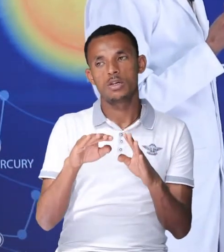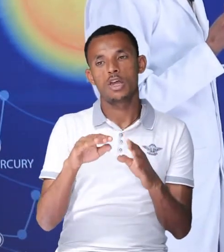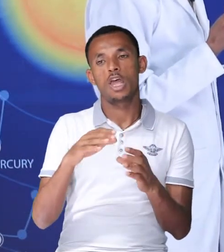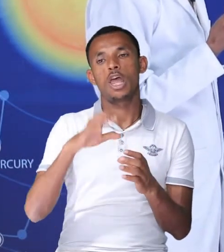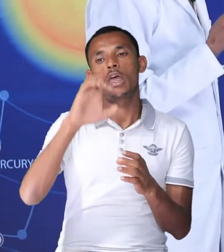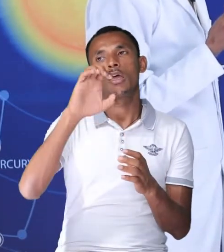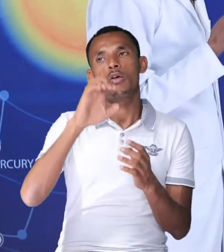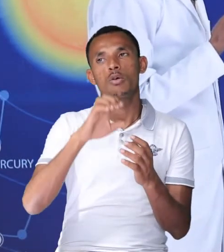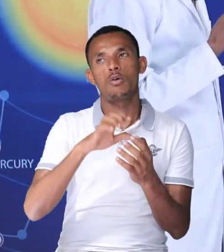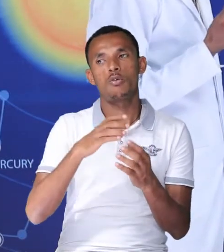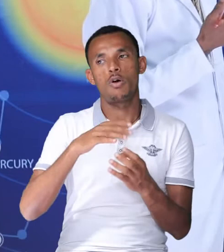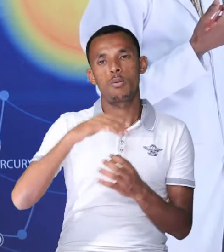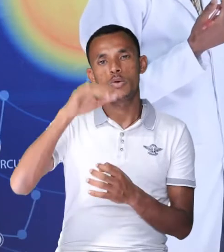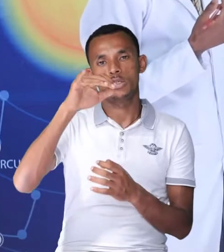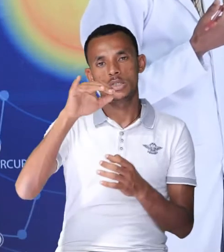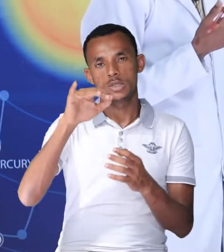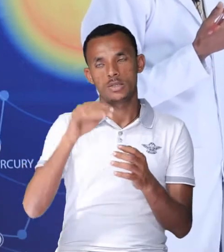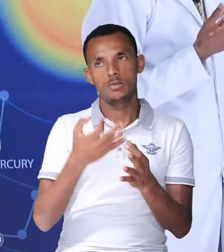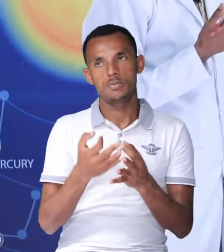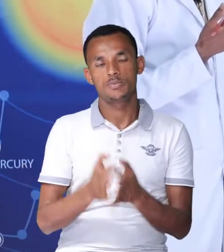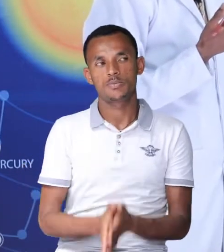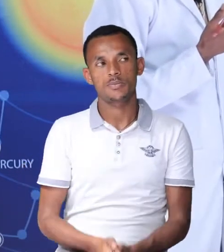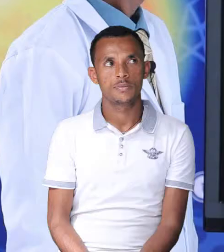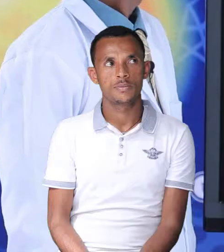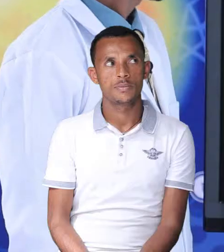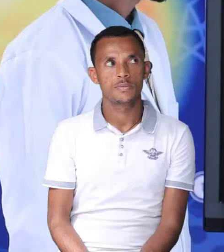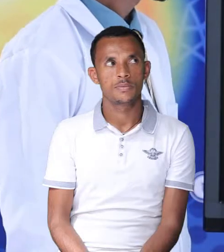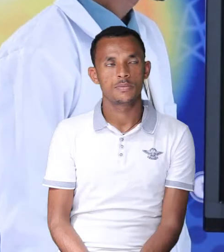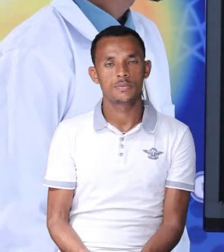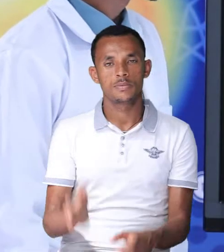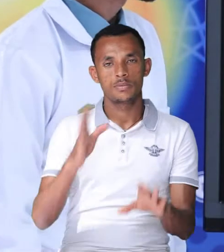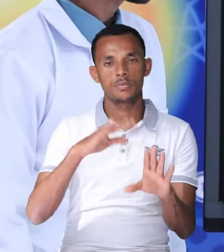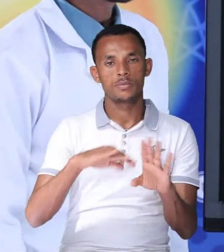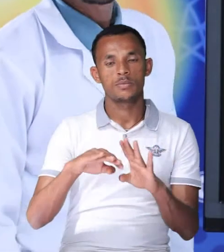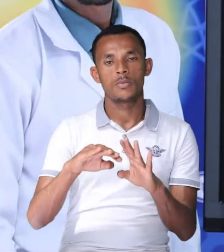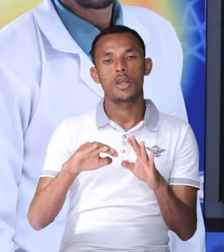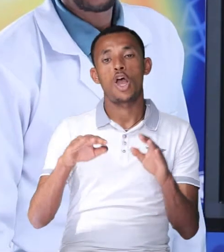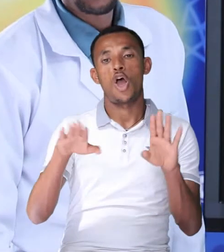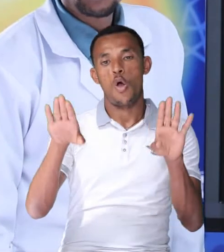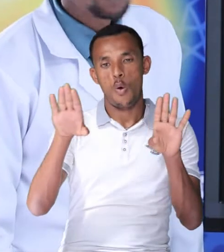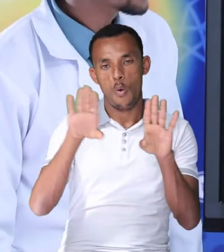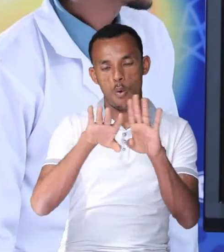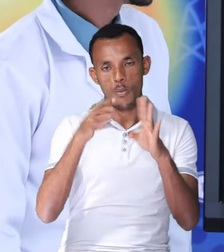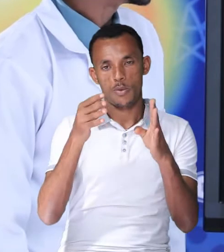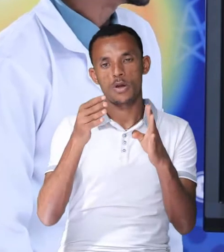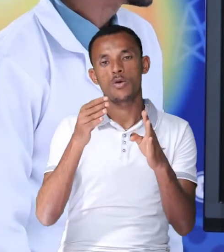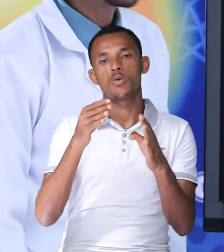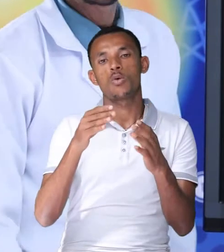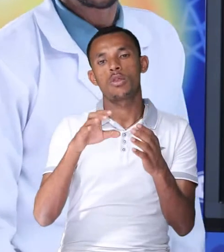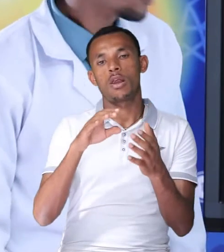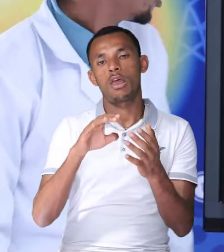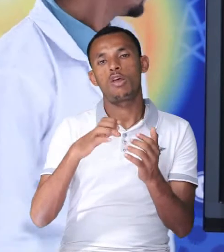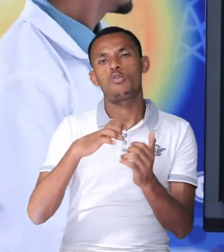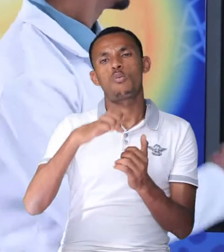Evaporation explained in terms of energy possessed by the molecules. In an open container, evaporation continues